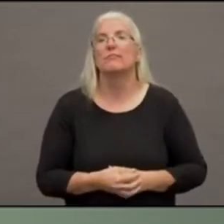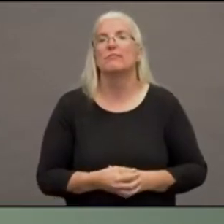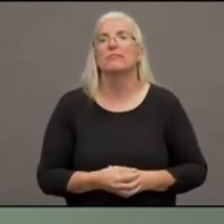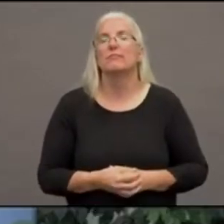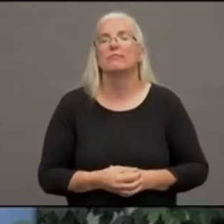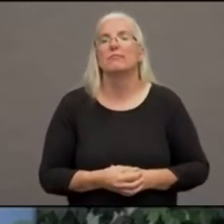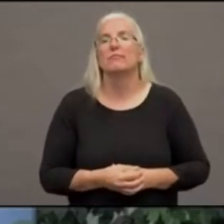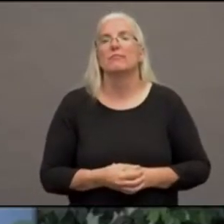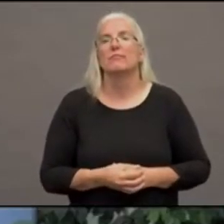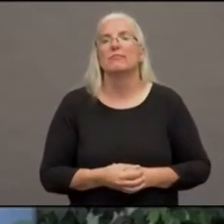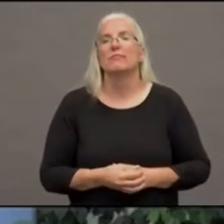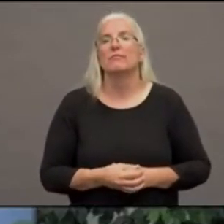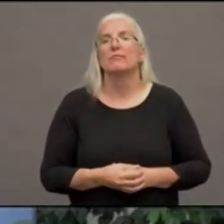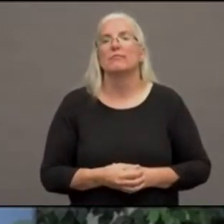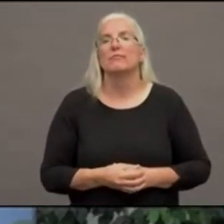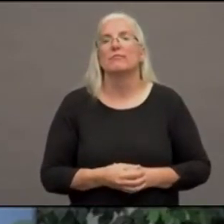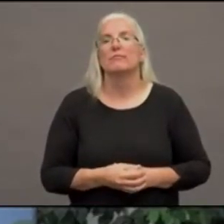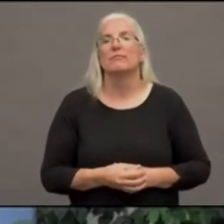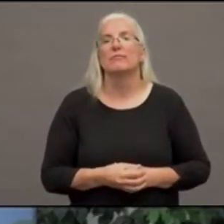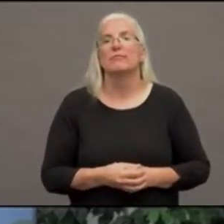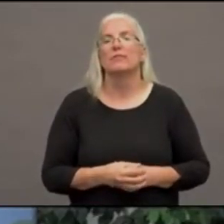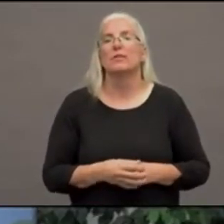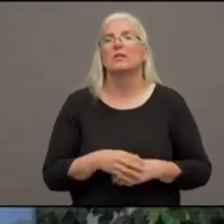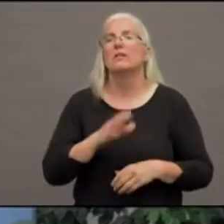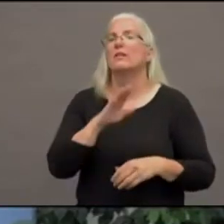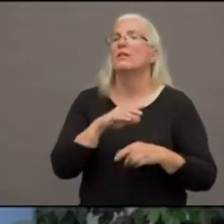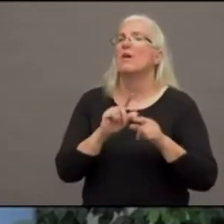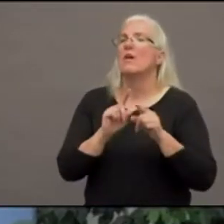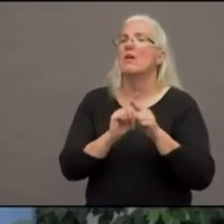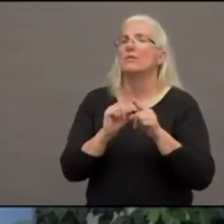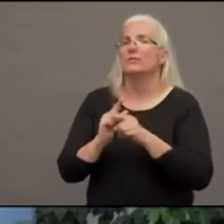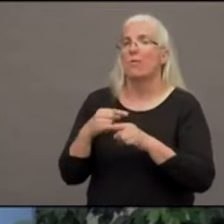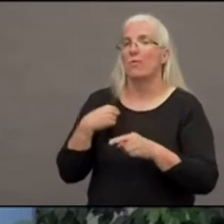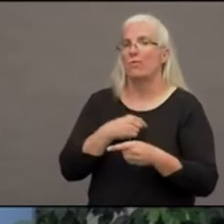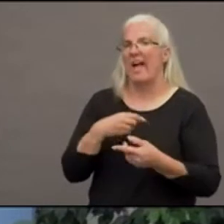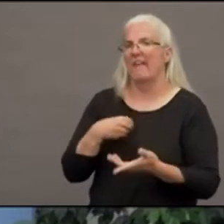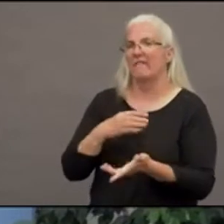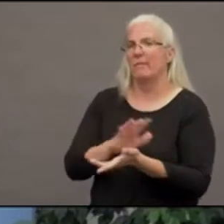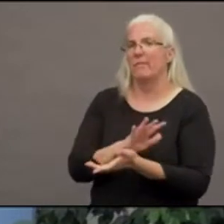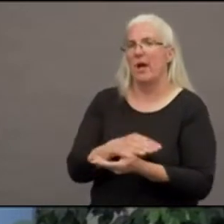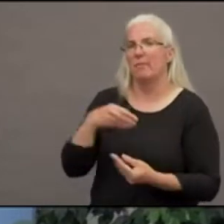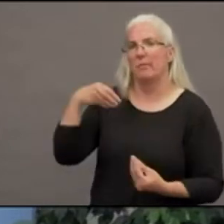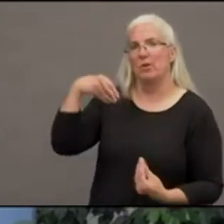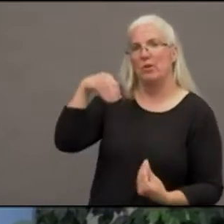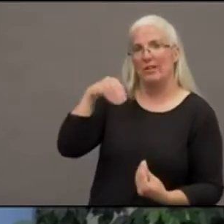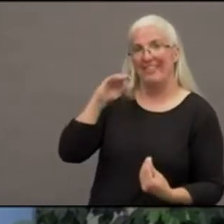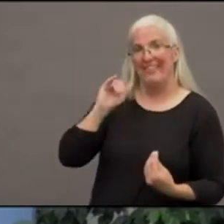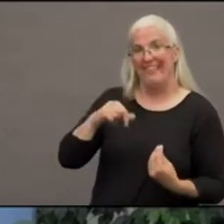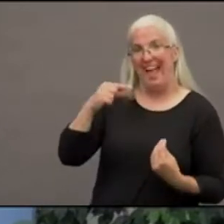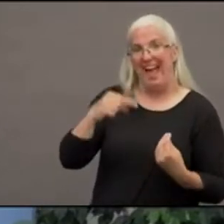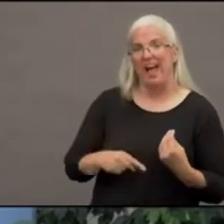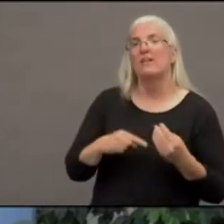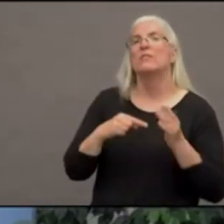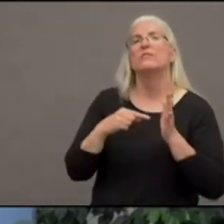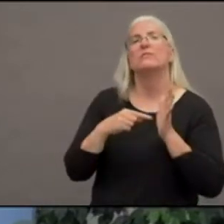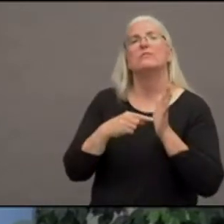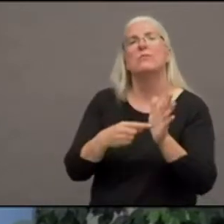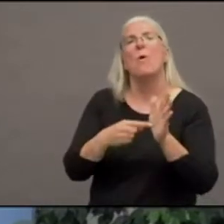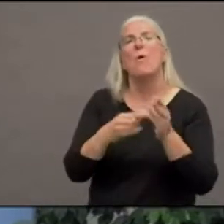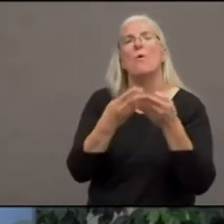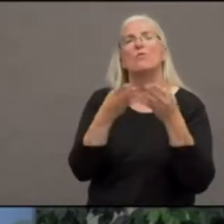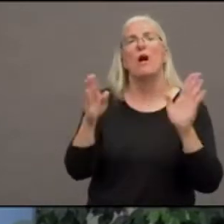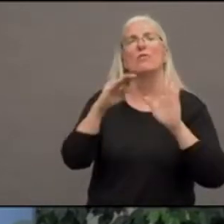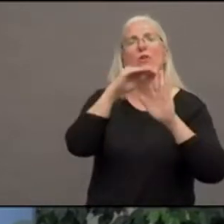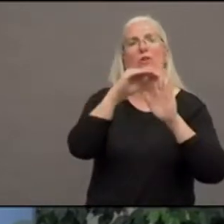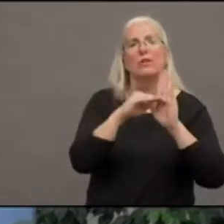want to talk about those broad principles. So let's talk about, so there's this document that talks about the general principles or requirements that businesses have to follow. So